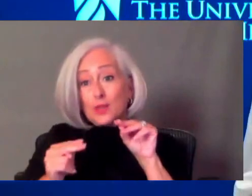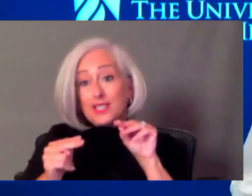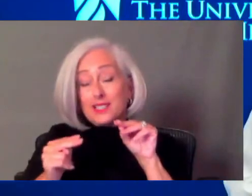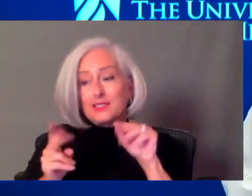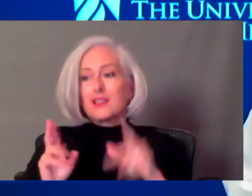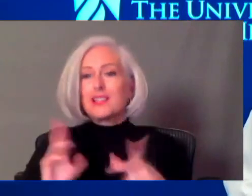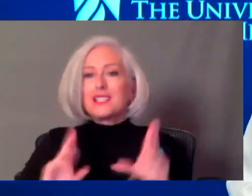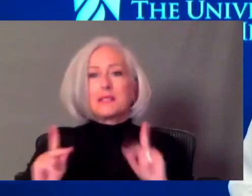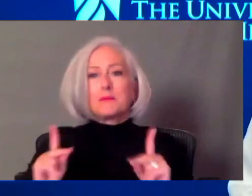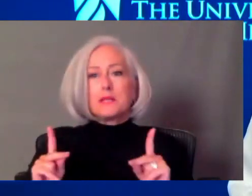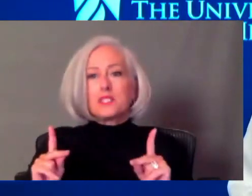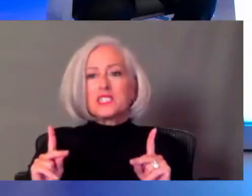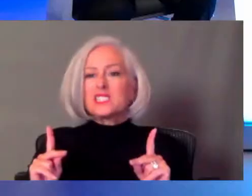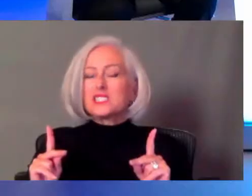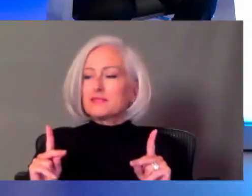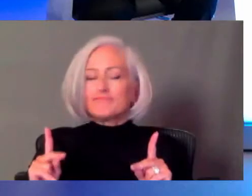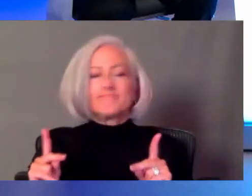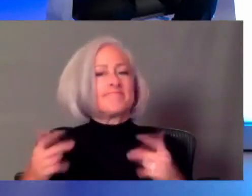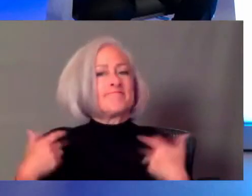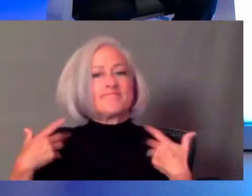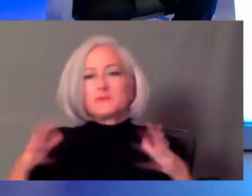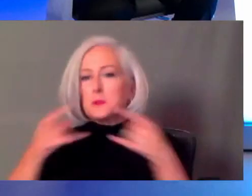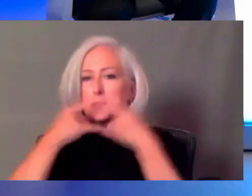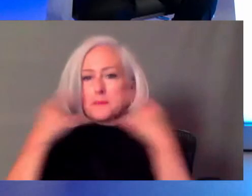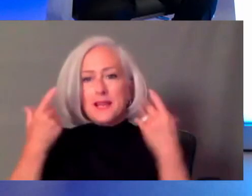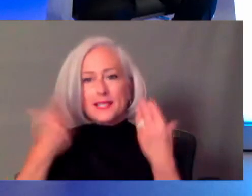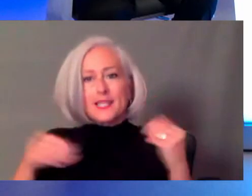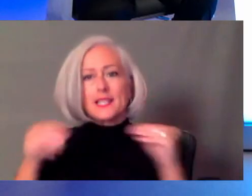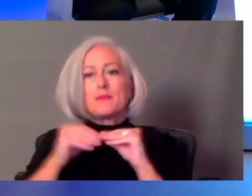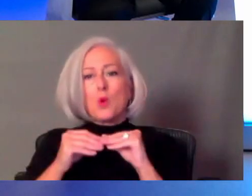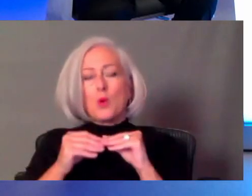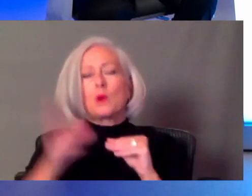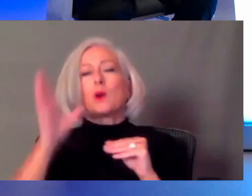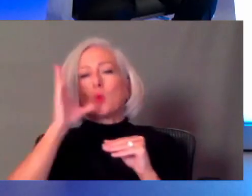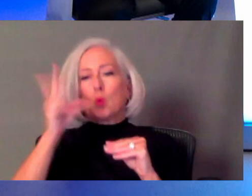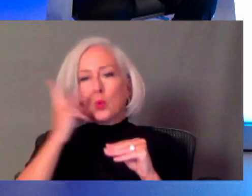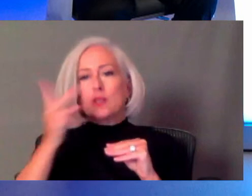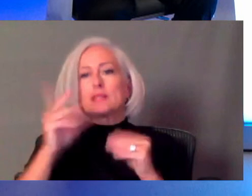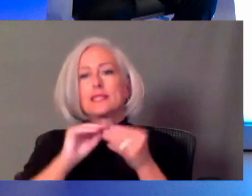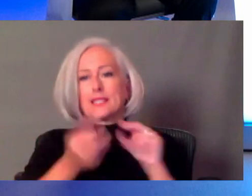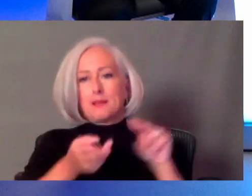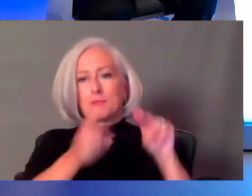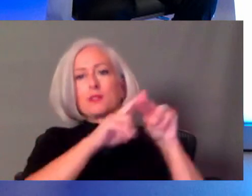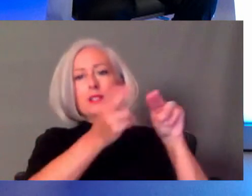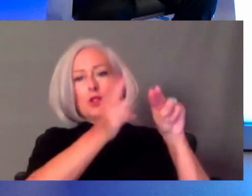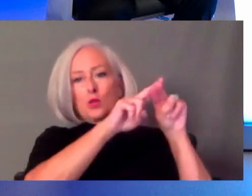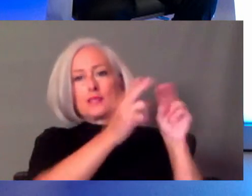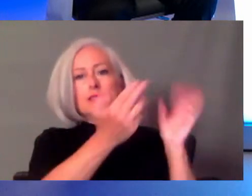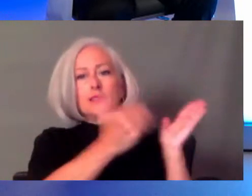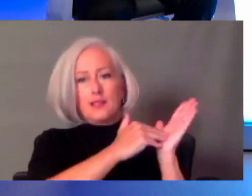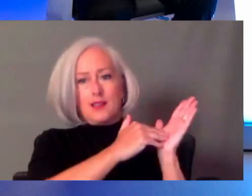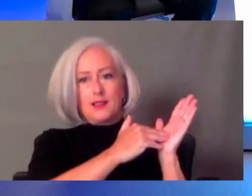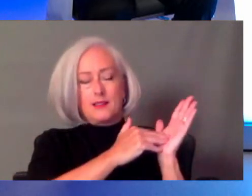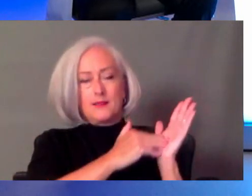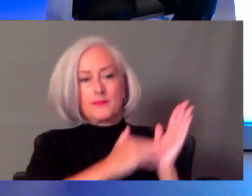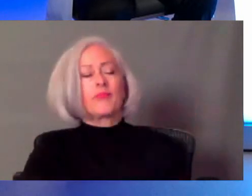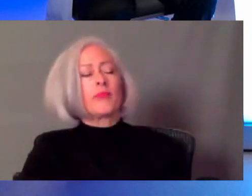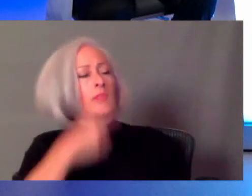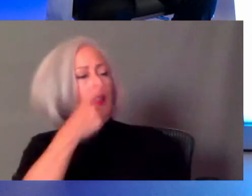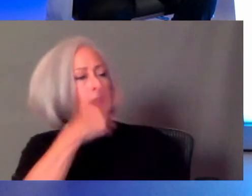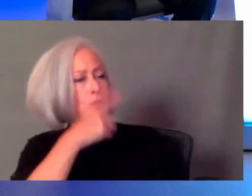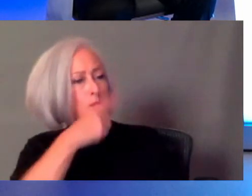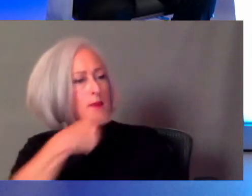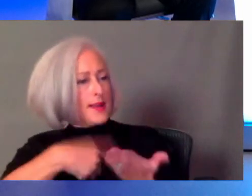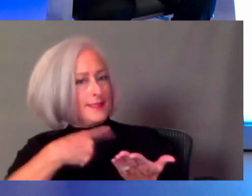one of our first participants, and that led to the first emergency use authorization approval. So this was